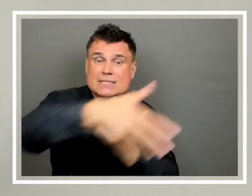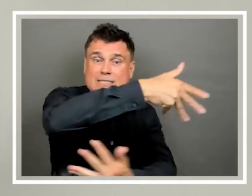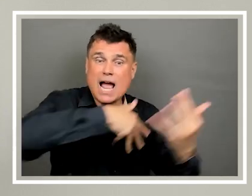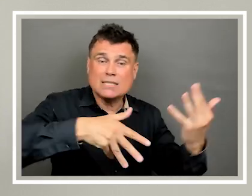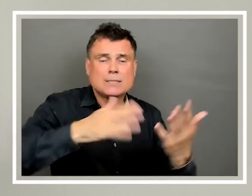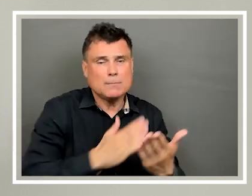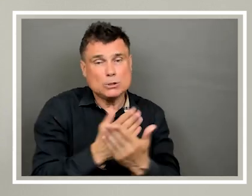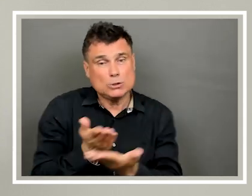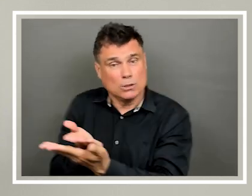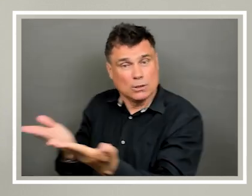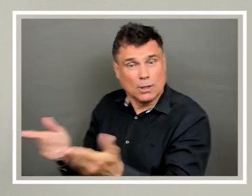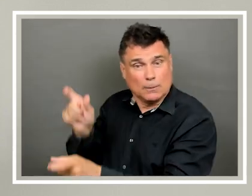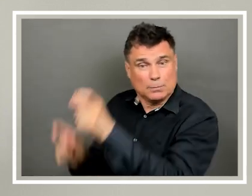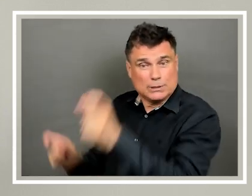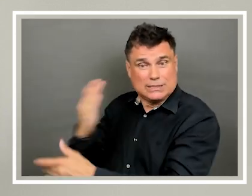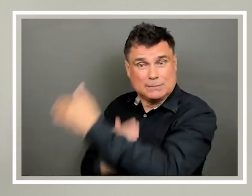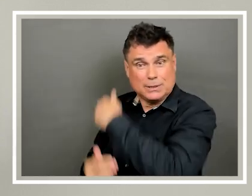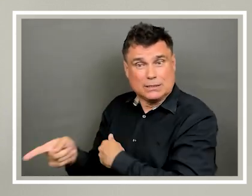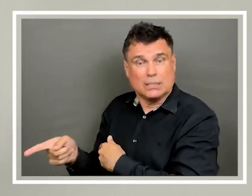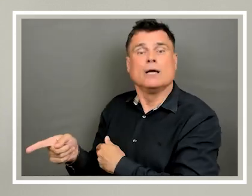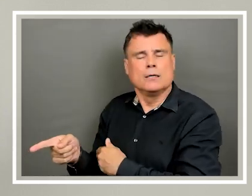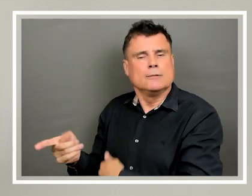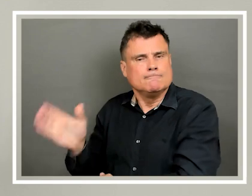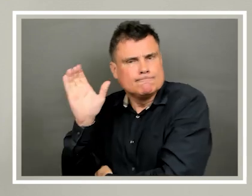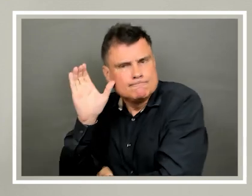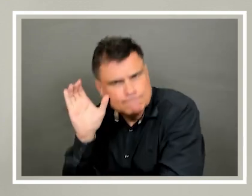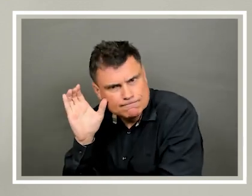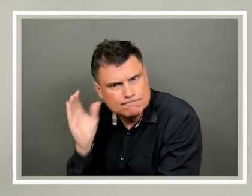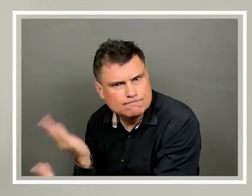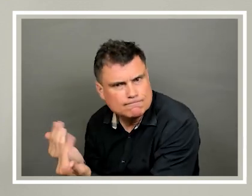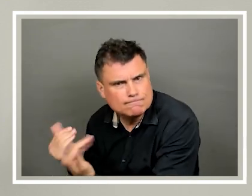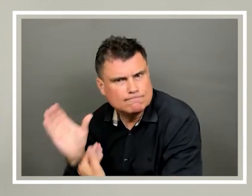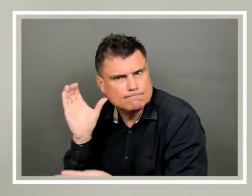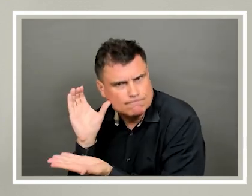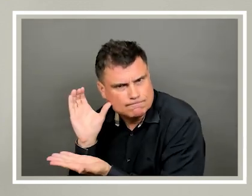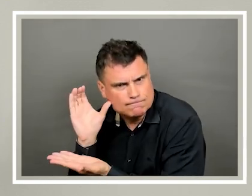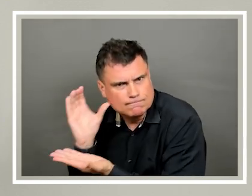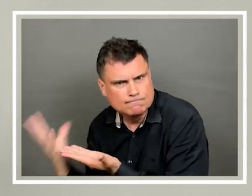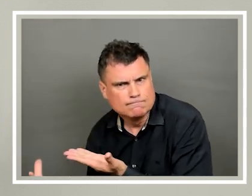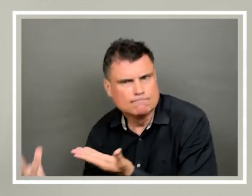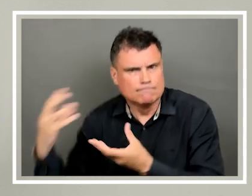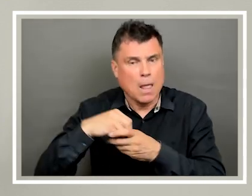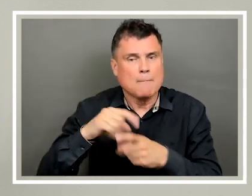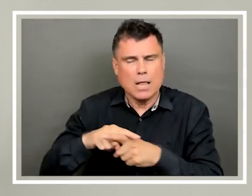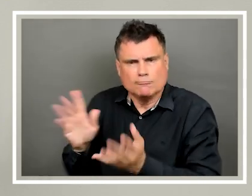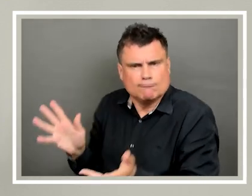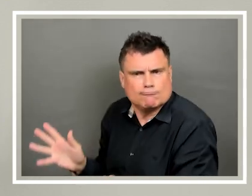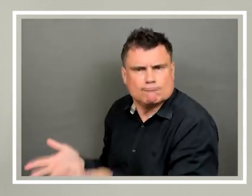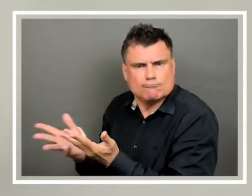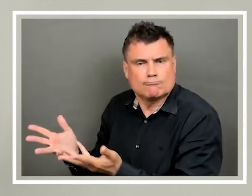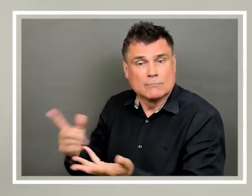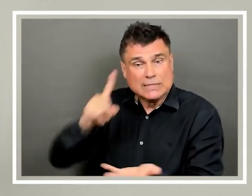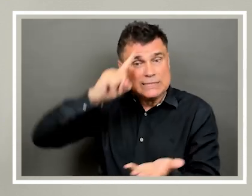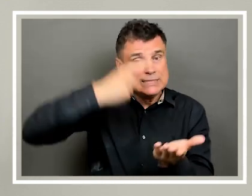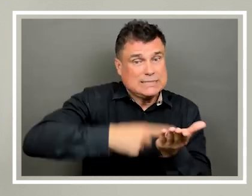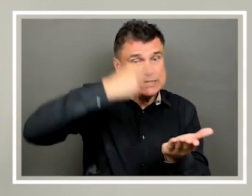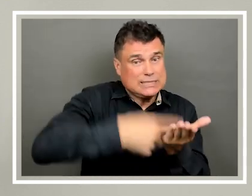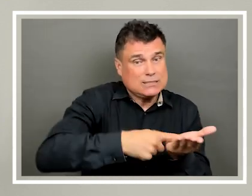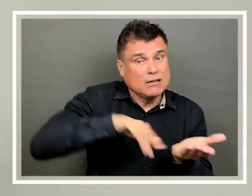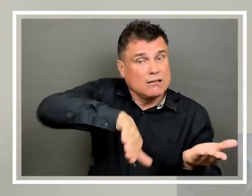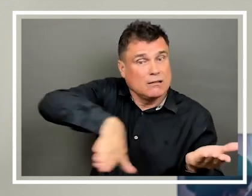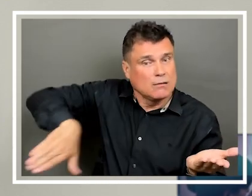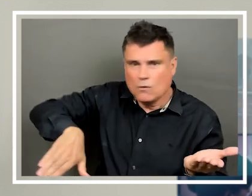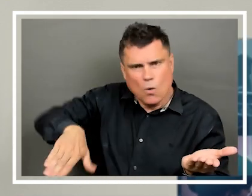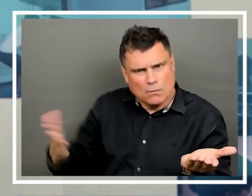sure that persons with disabilities are heard and empowered to take part in all decisions related to their